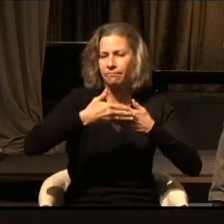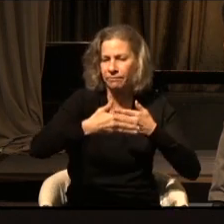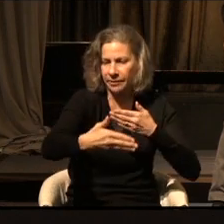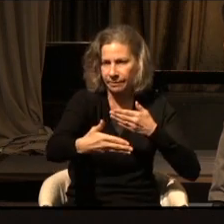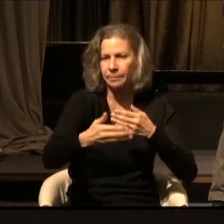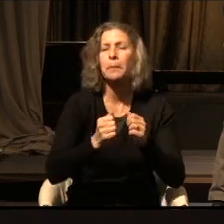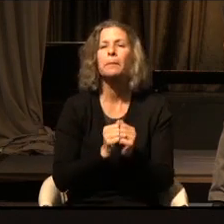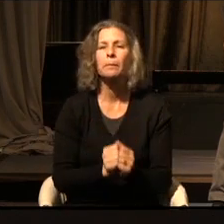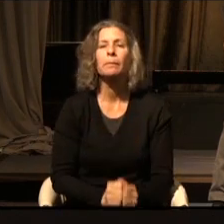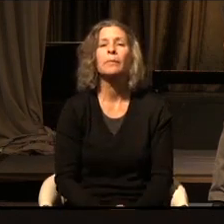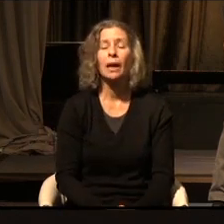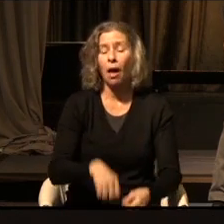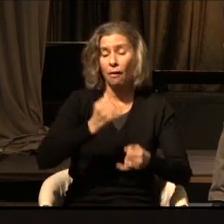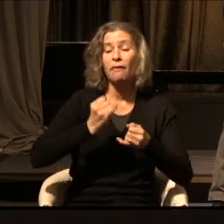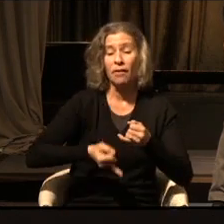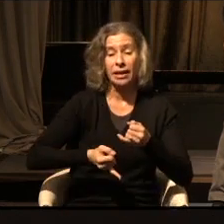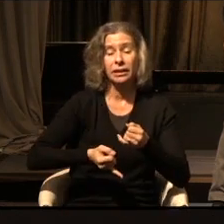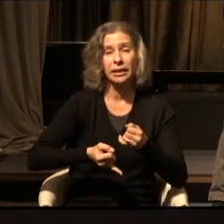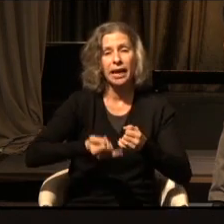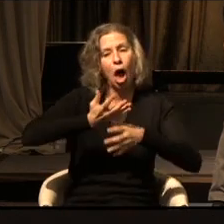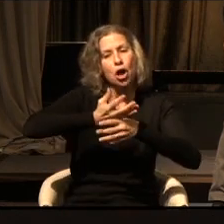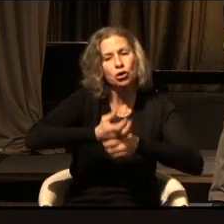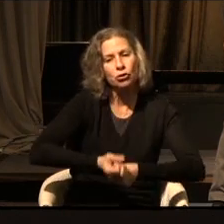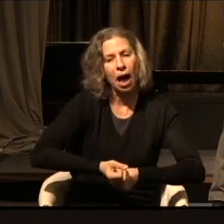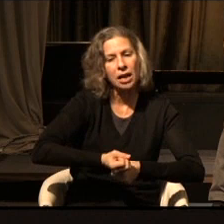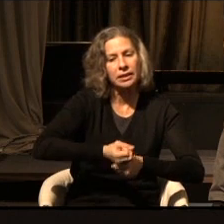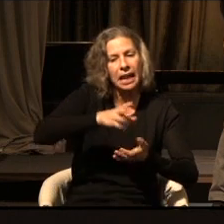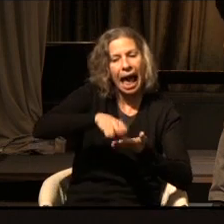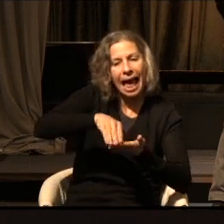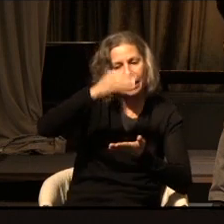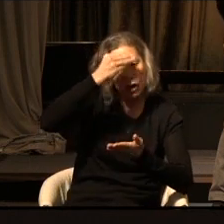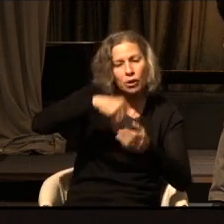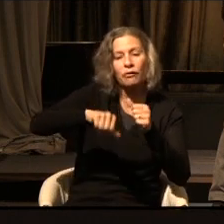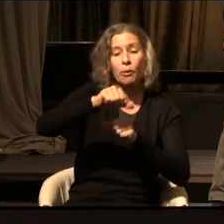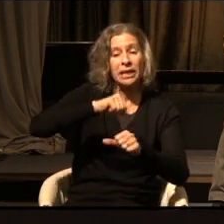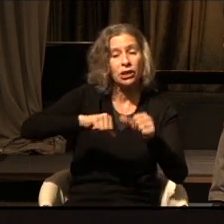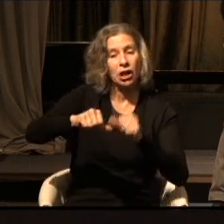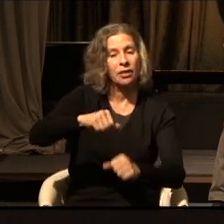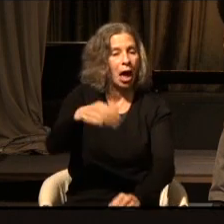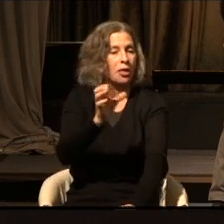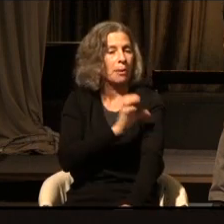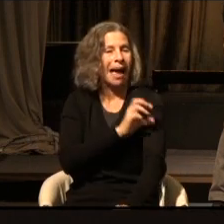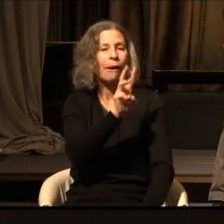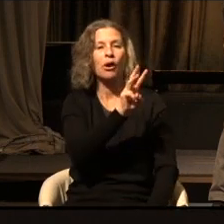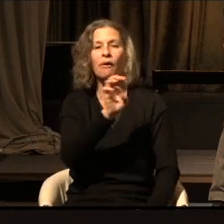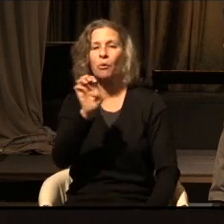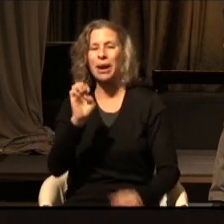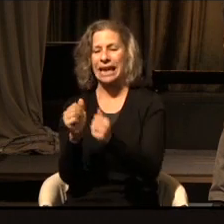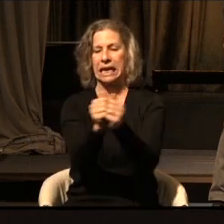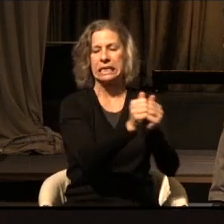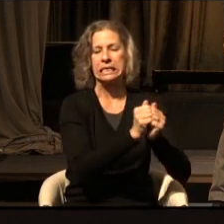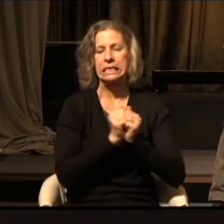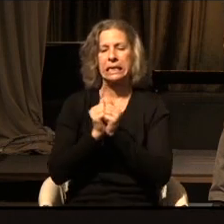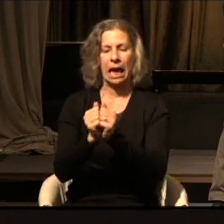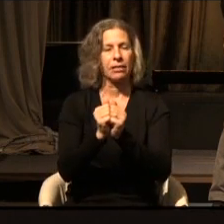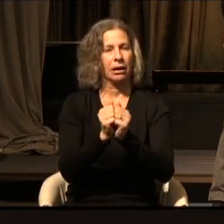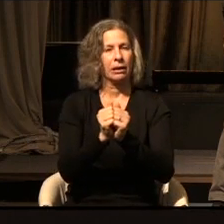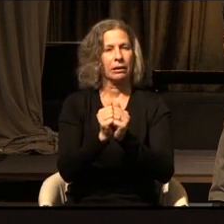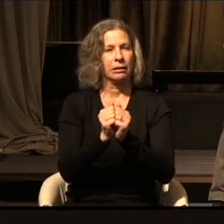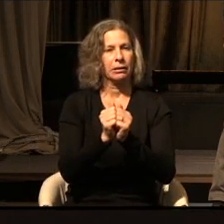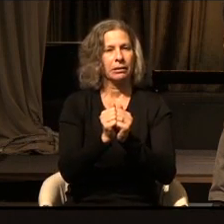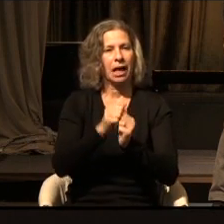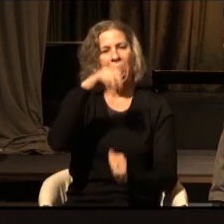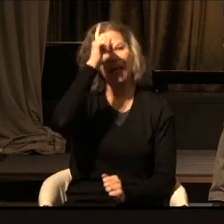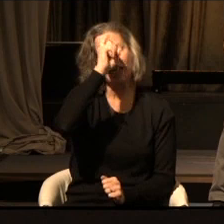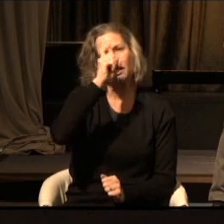to be learned from that. And finally, trust and learn from each other. The power of we as a collective, this is where the